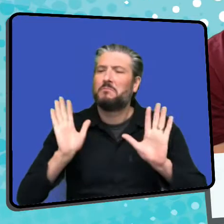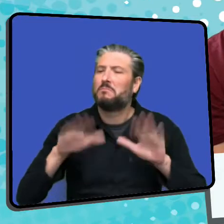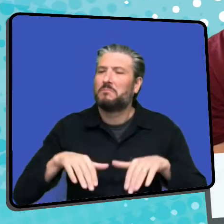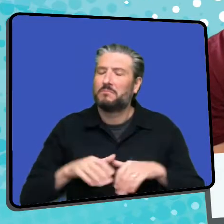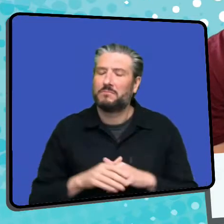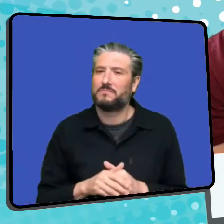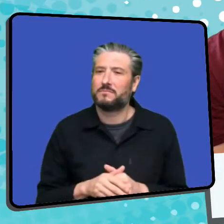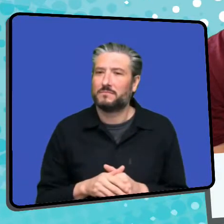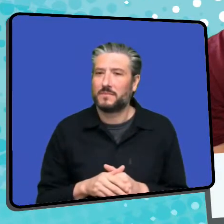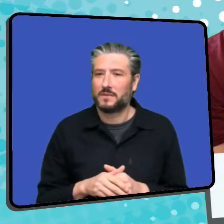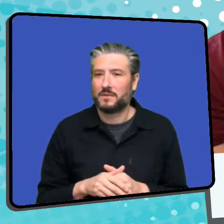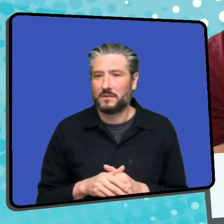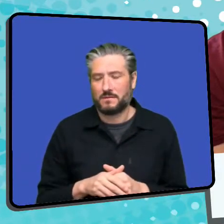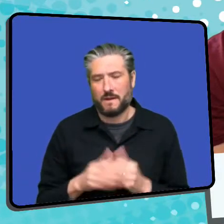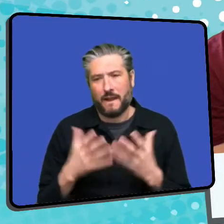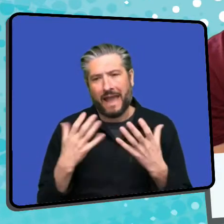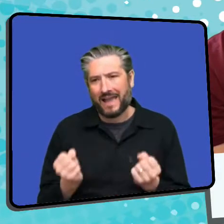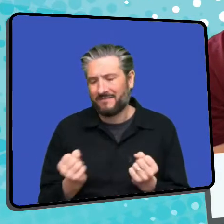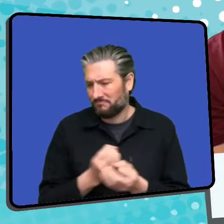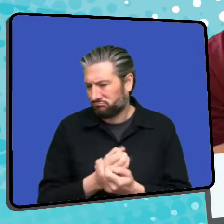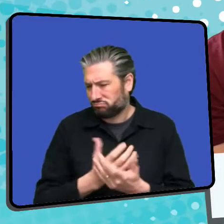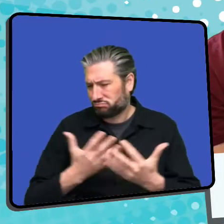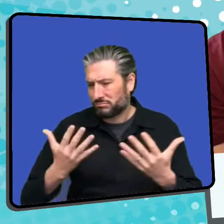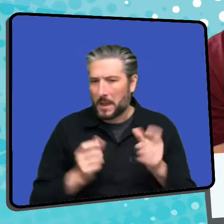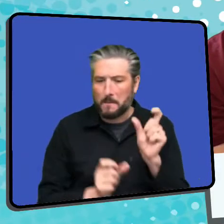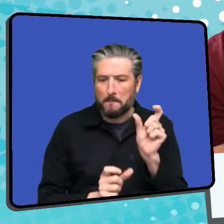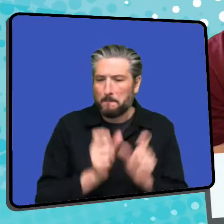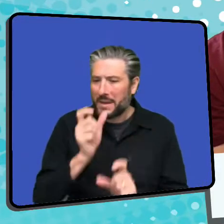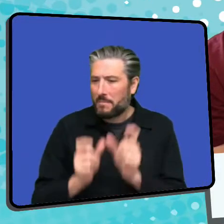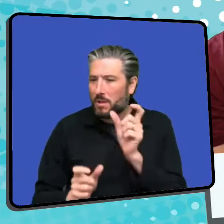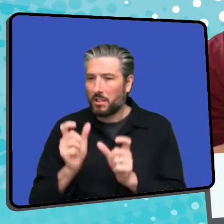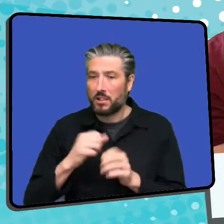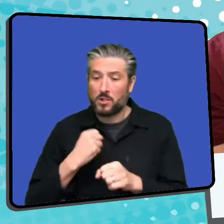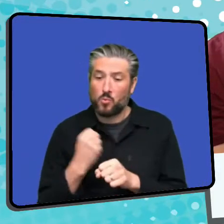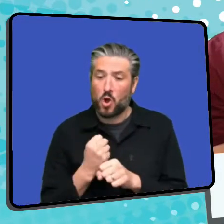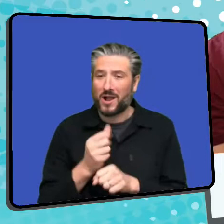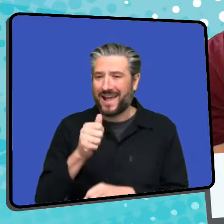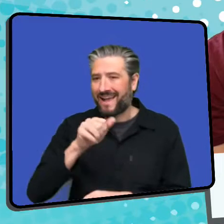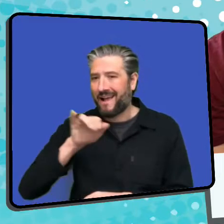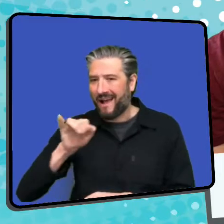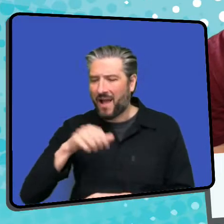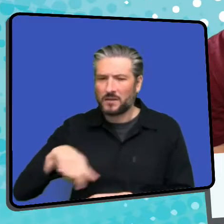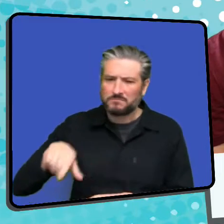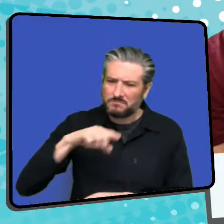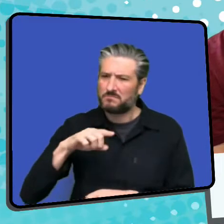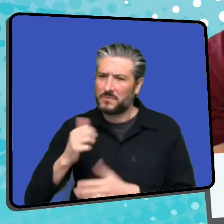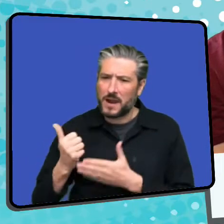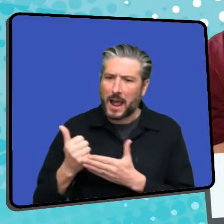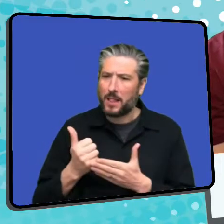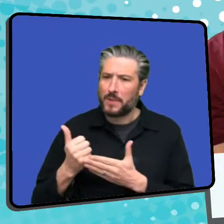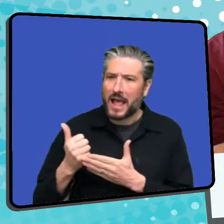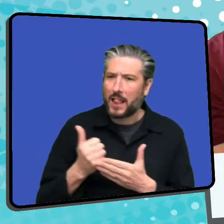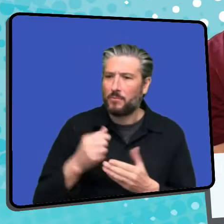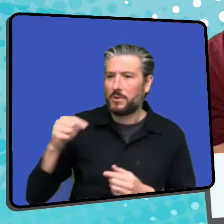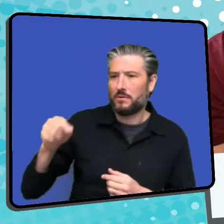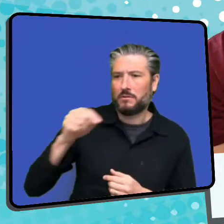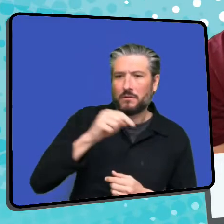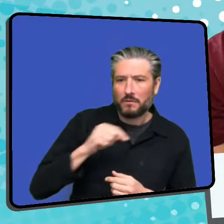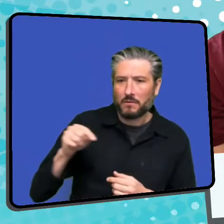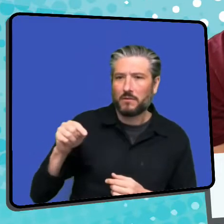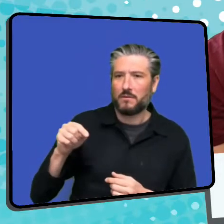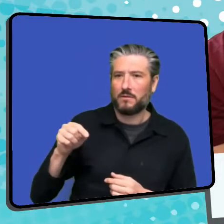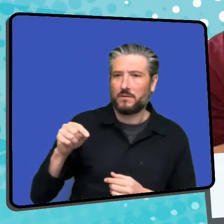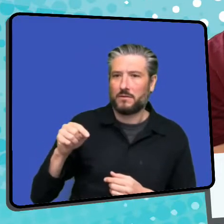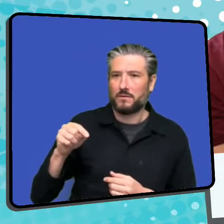are more than happy in the community to help out with the technical stuff, get across the theory, get across the actual biases that